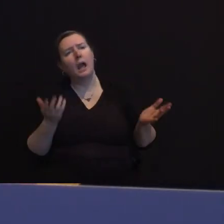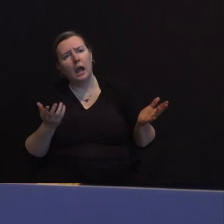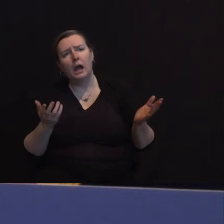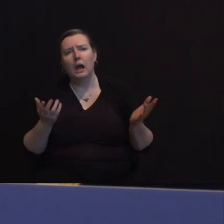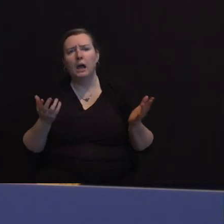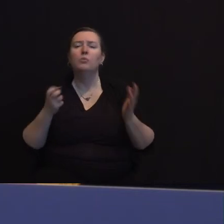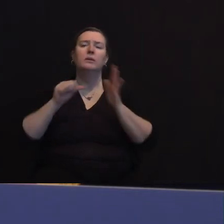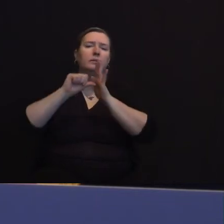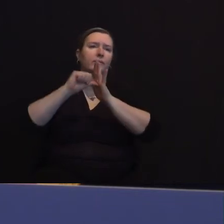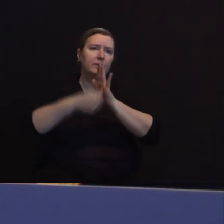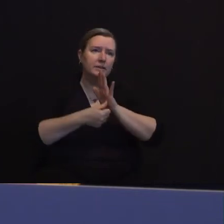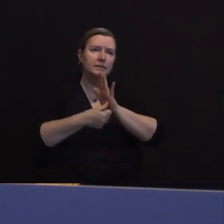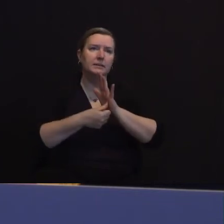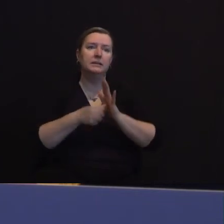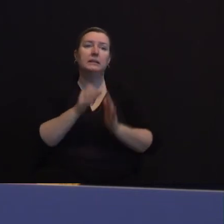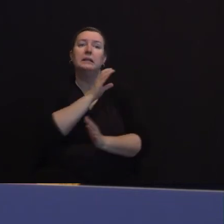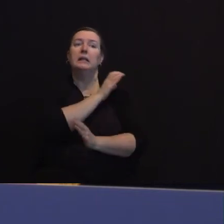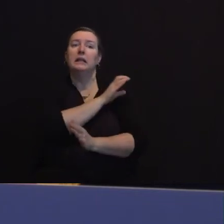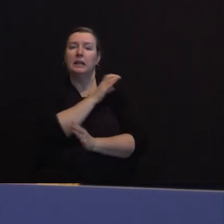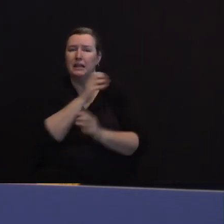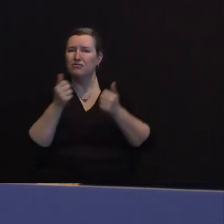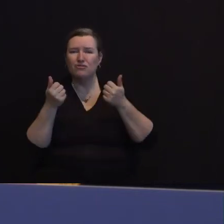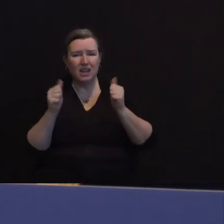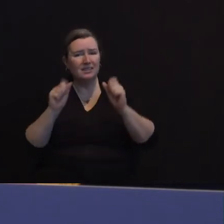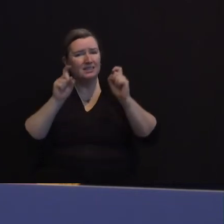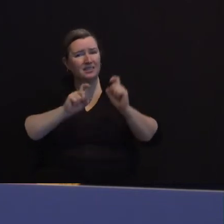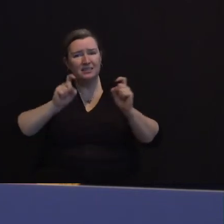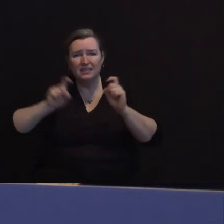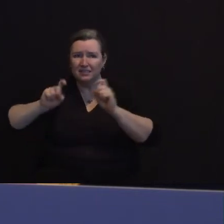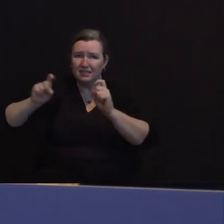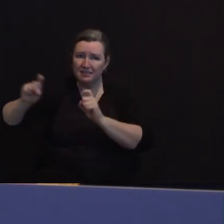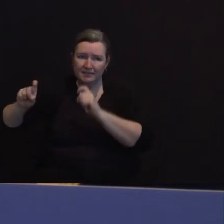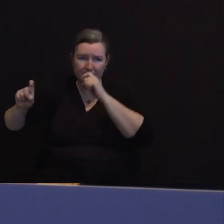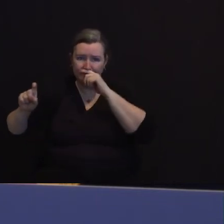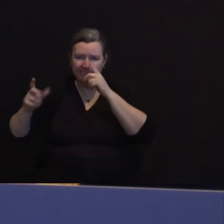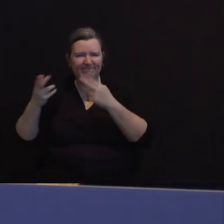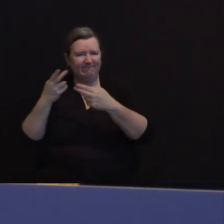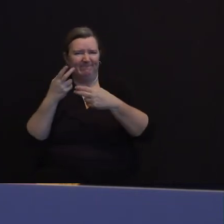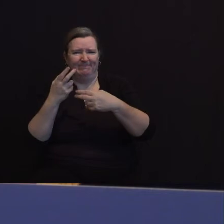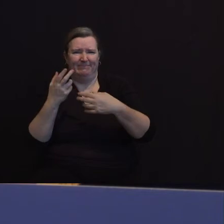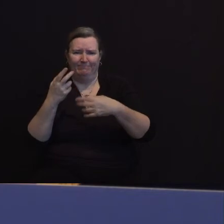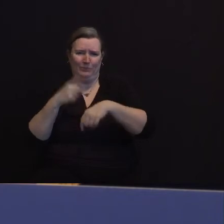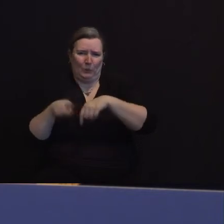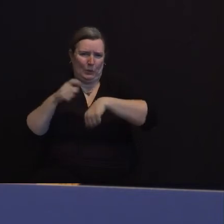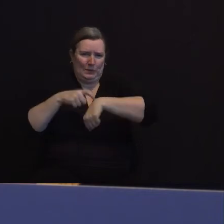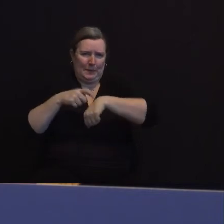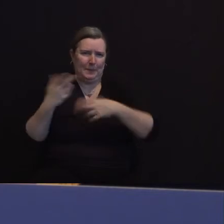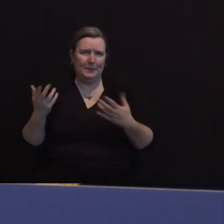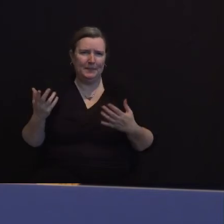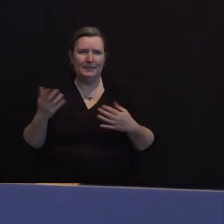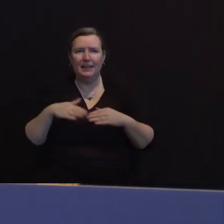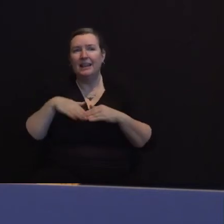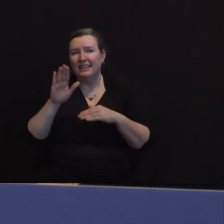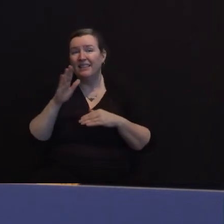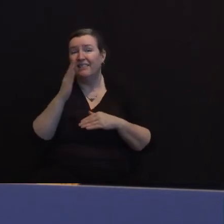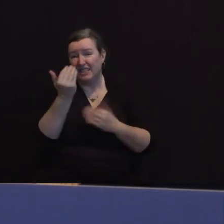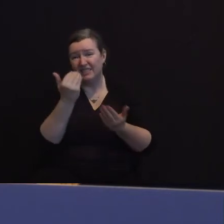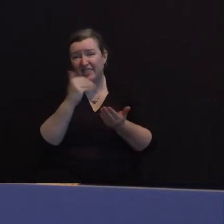phase 3 trials, which each one had at least 15,000 people who actually got the vaccine